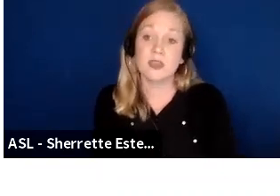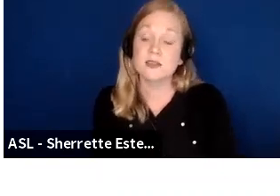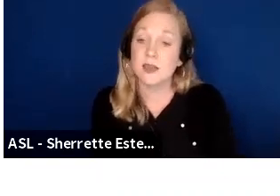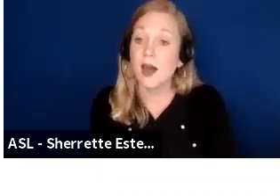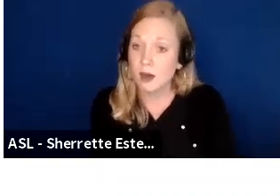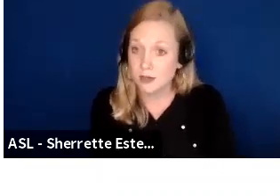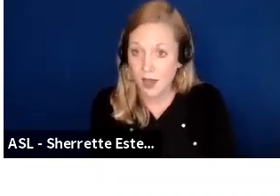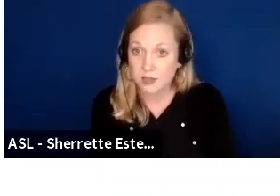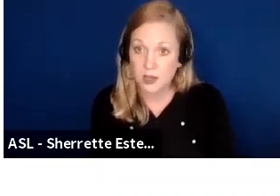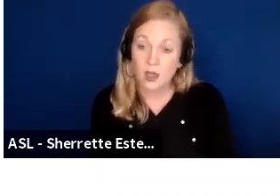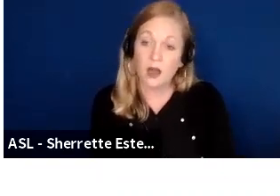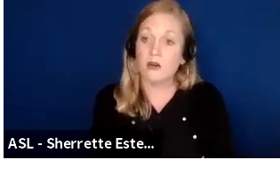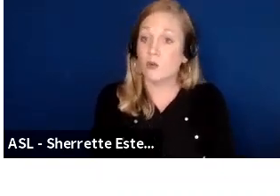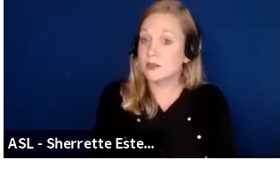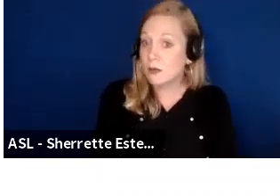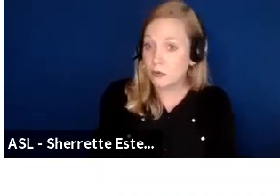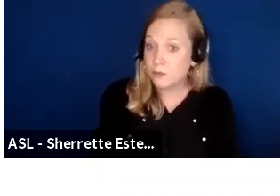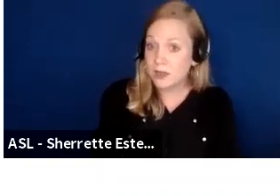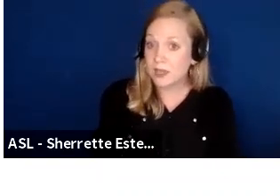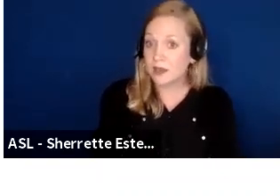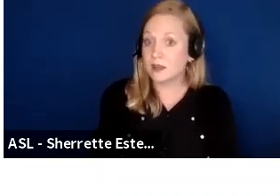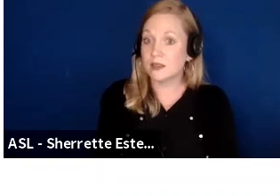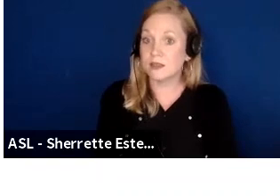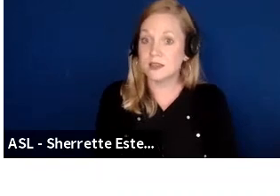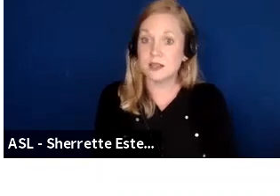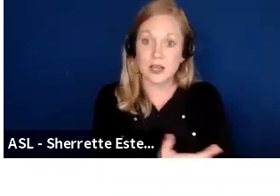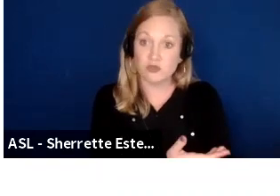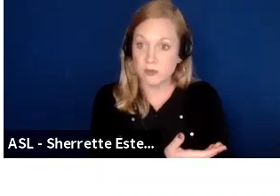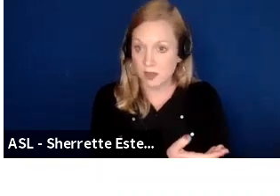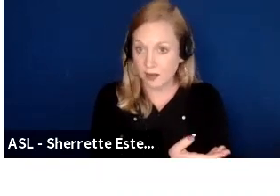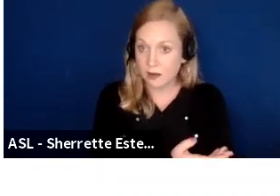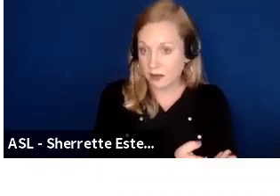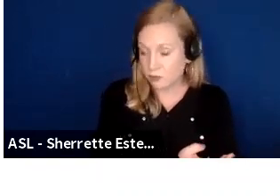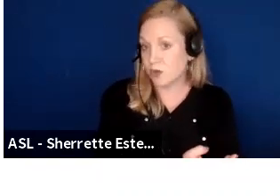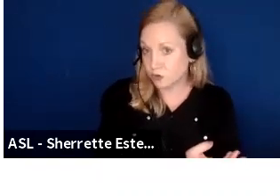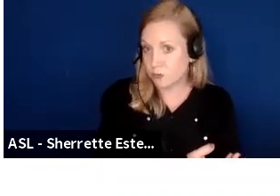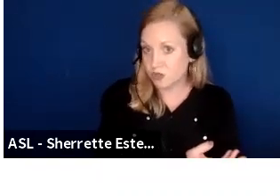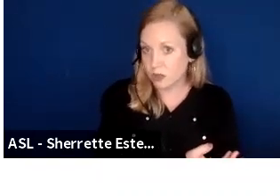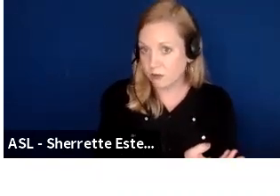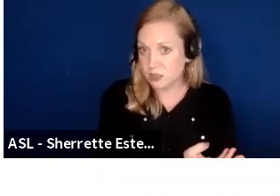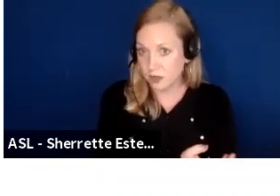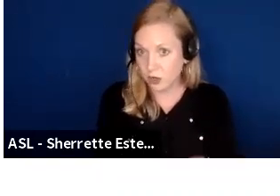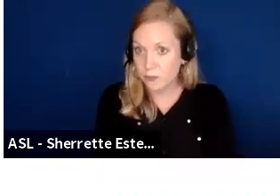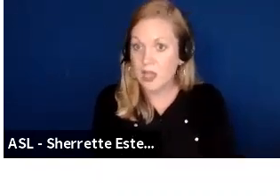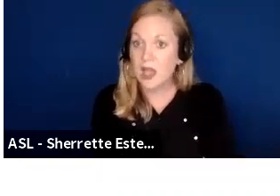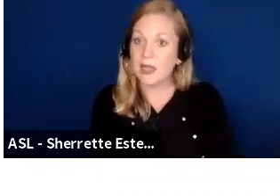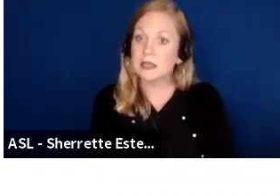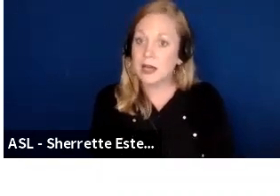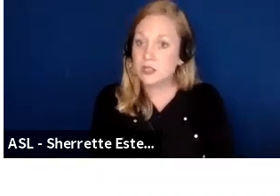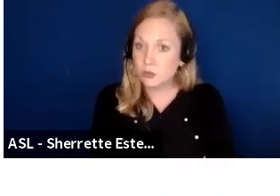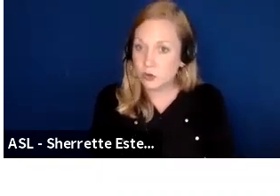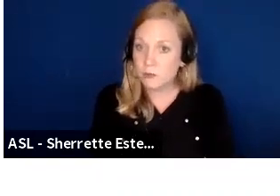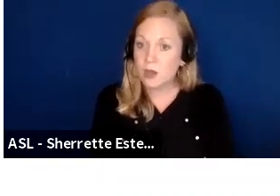value things like eye contact. For example, in this classroom design, and it was also mentioned in the Vox video,